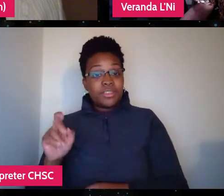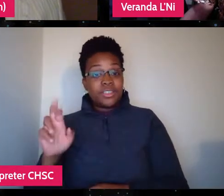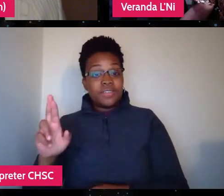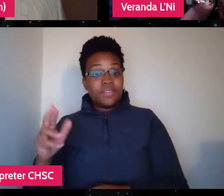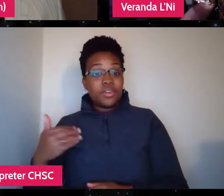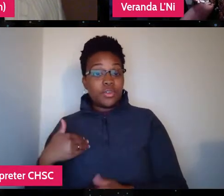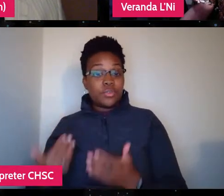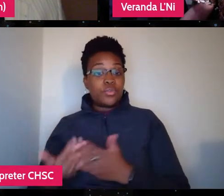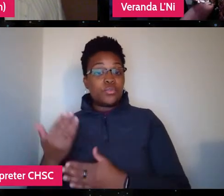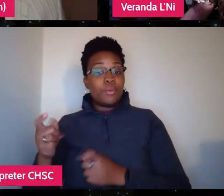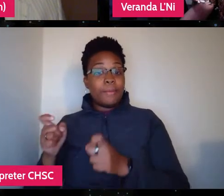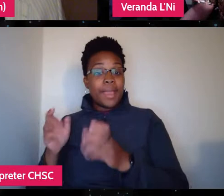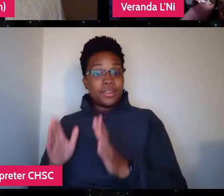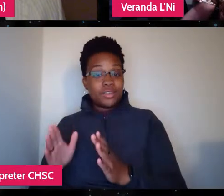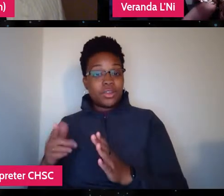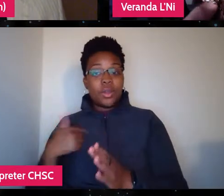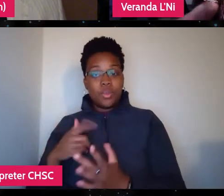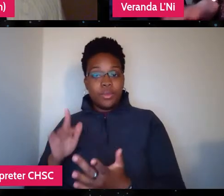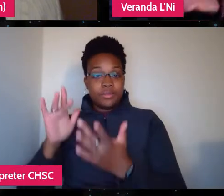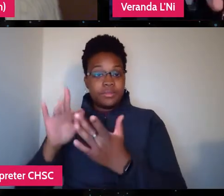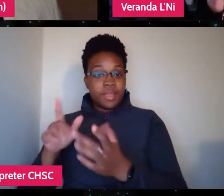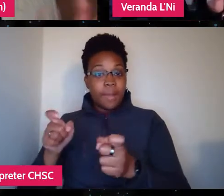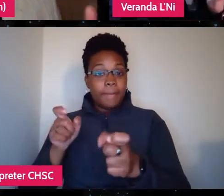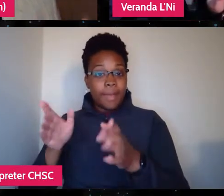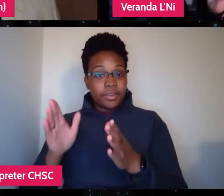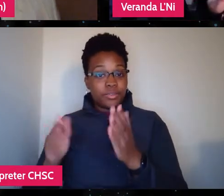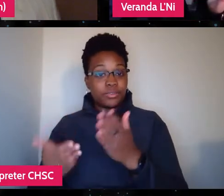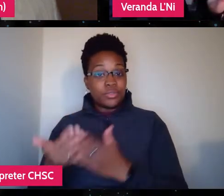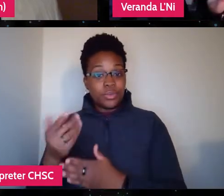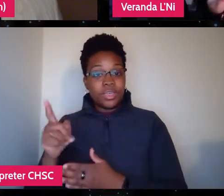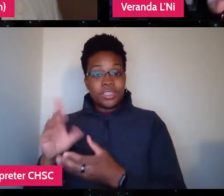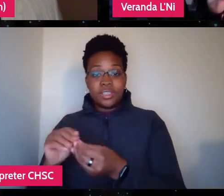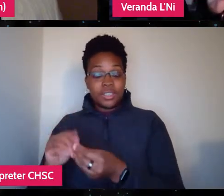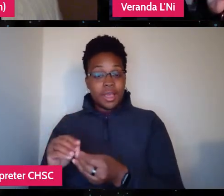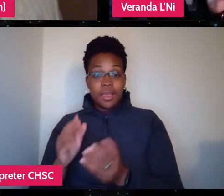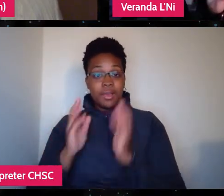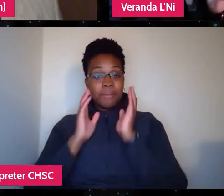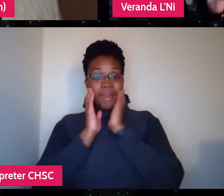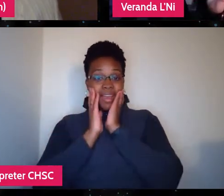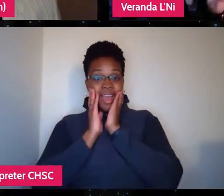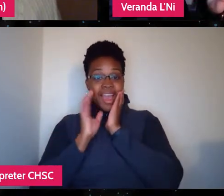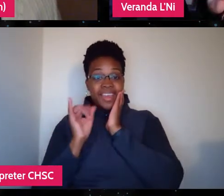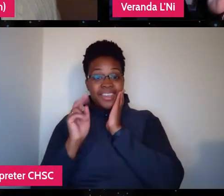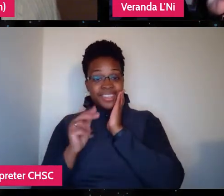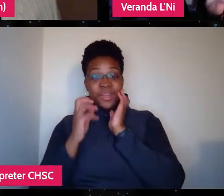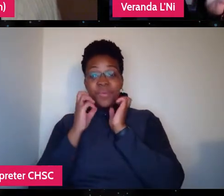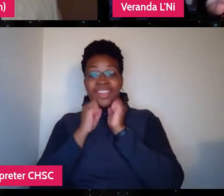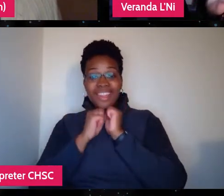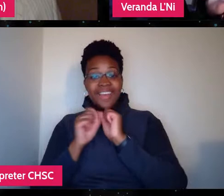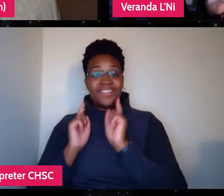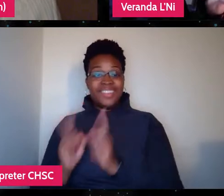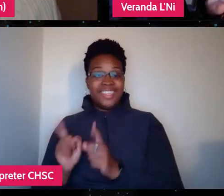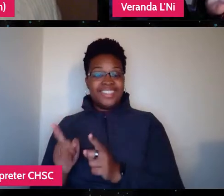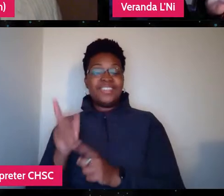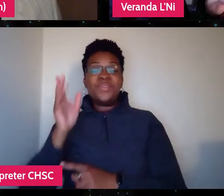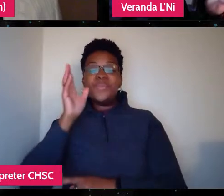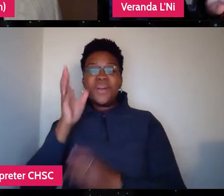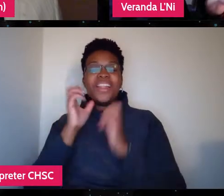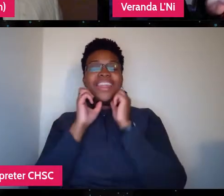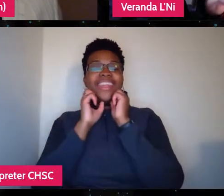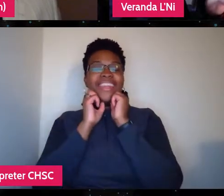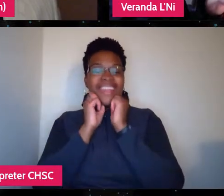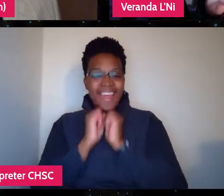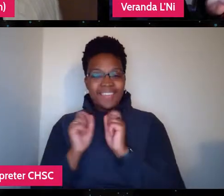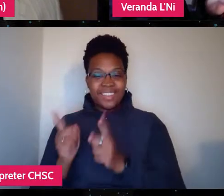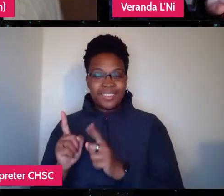manager. And so we got a hold of the manager, and she was like, oh my God, Jen would love this. She would love this, you know? And of